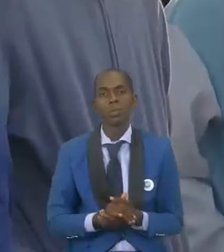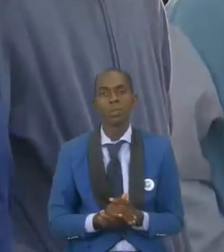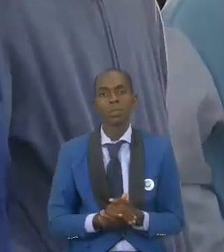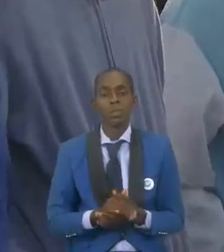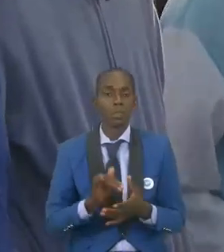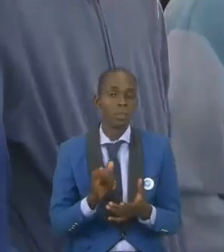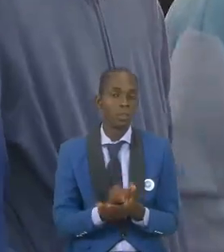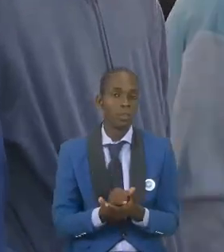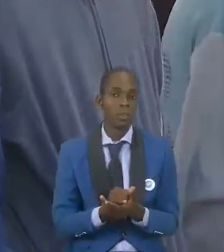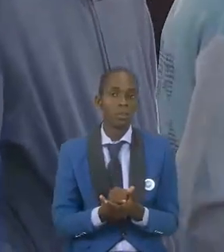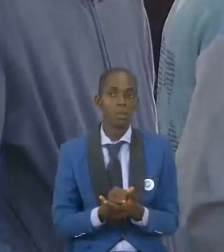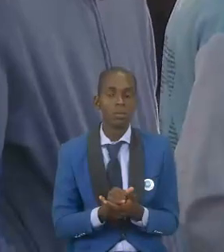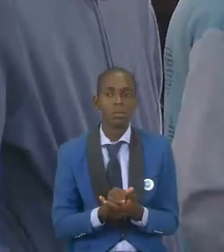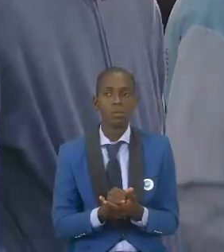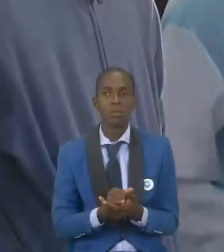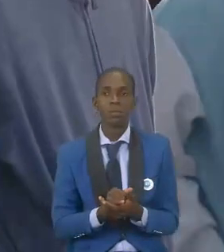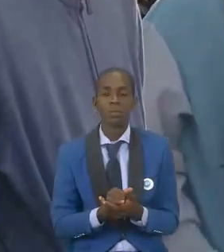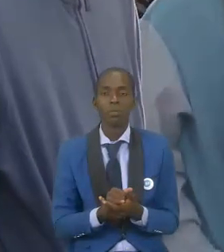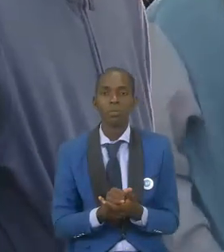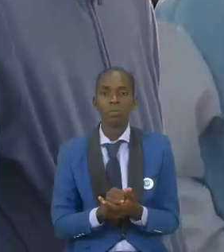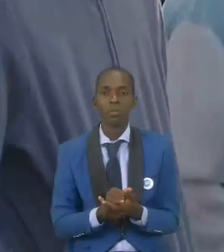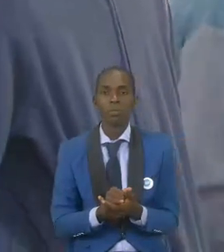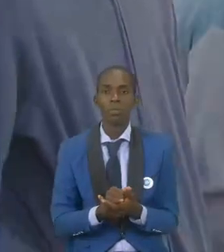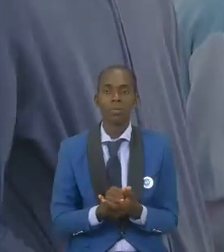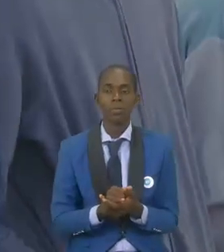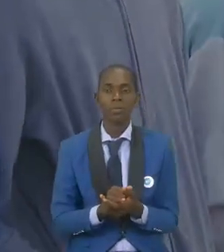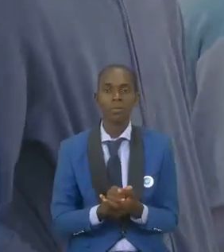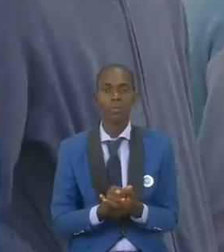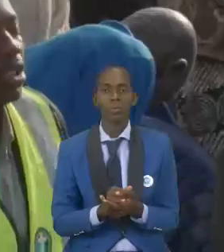lives unashamedly.